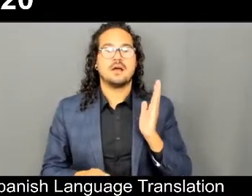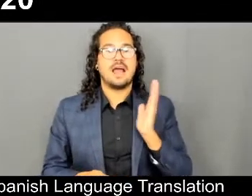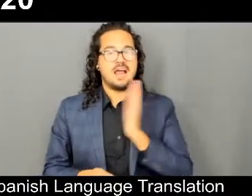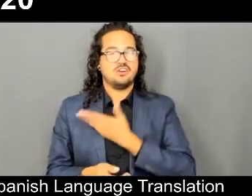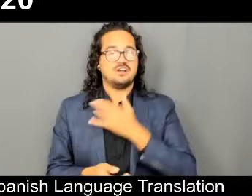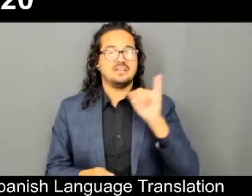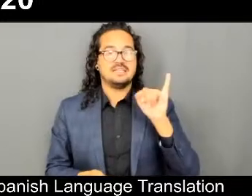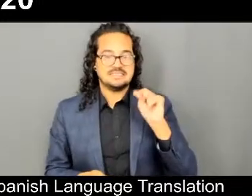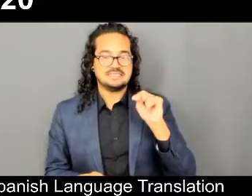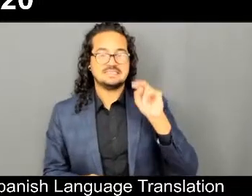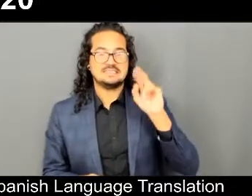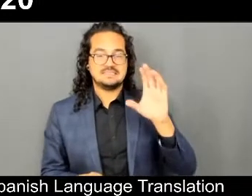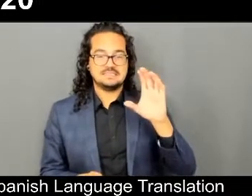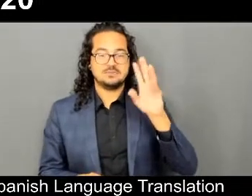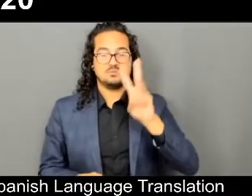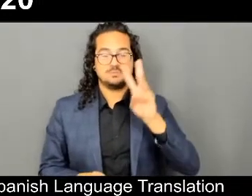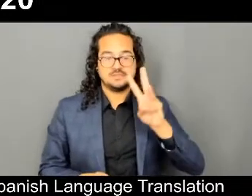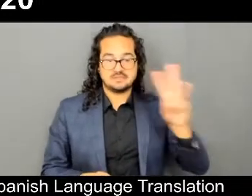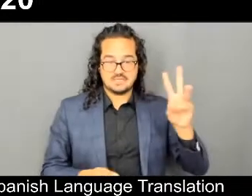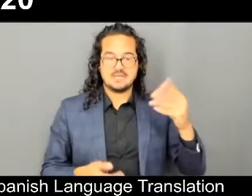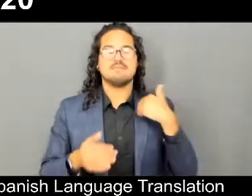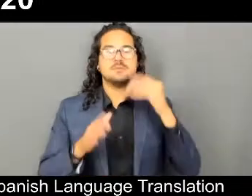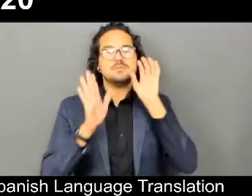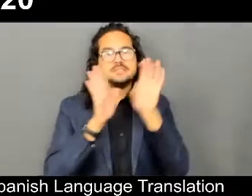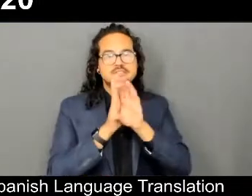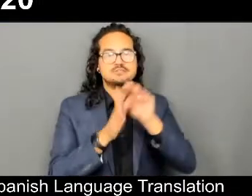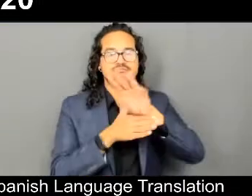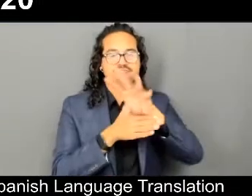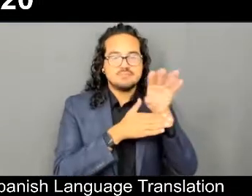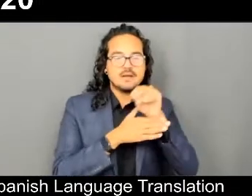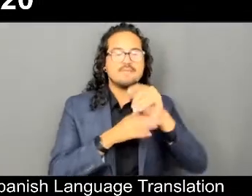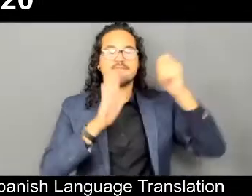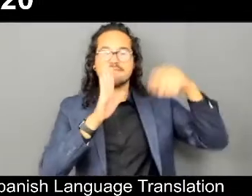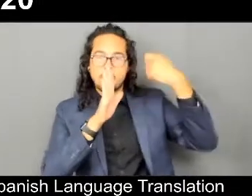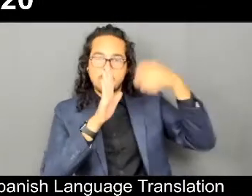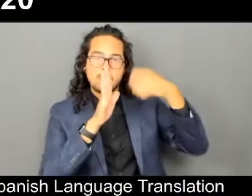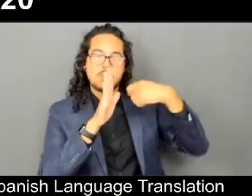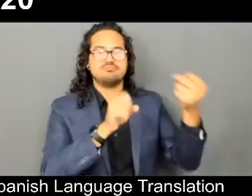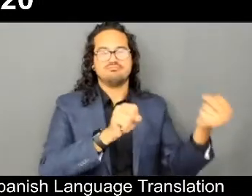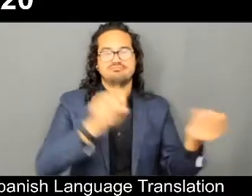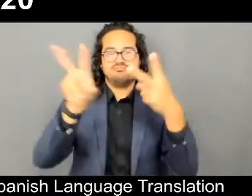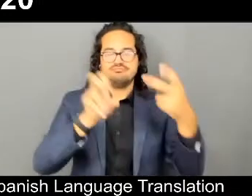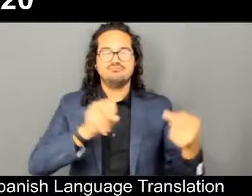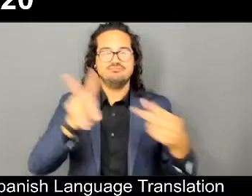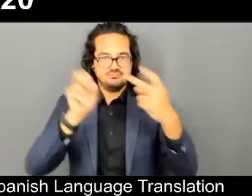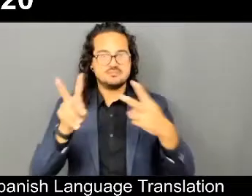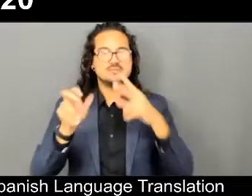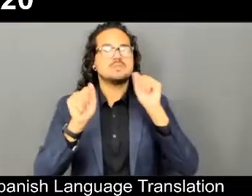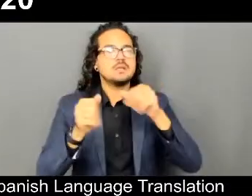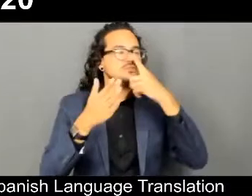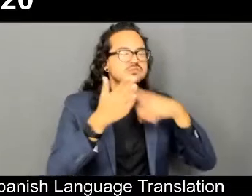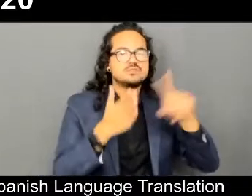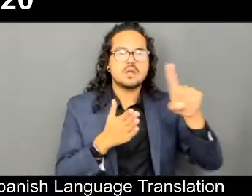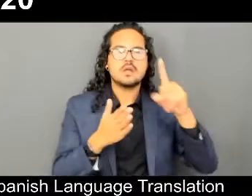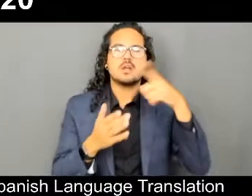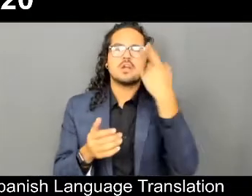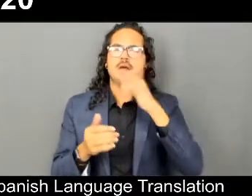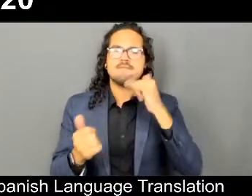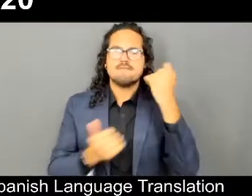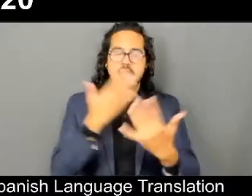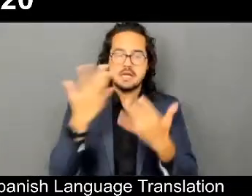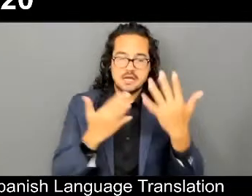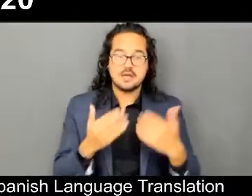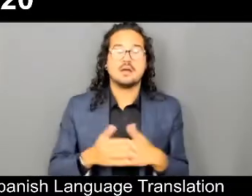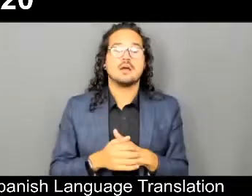of what that looks like. And there's a slide at the end of this briefing that shows you the link to INSEE Web where you can